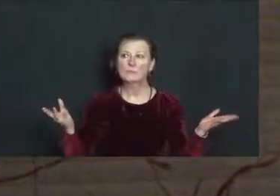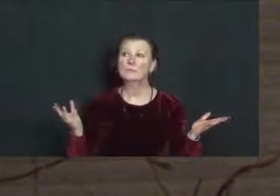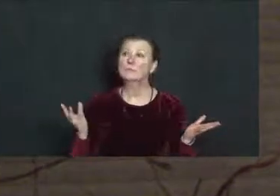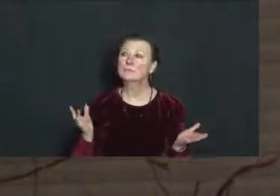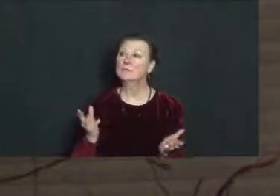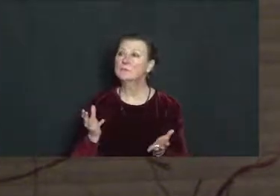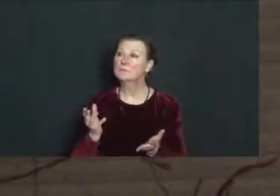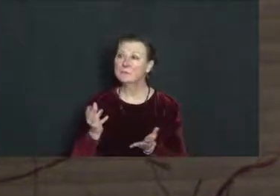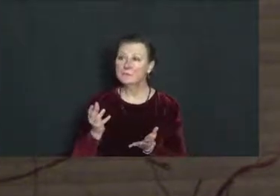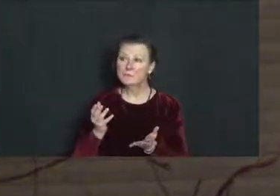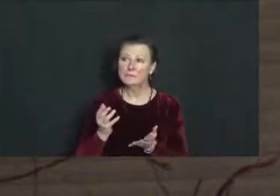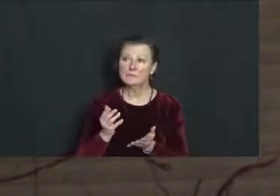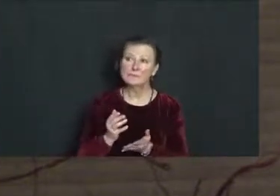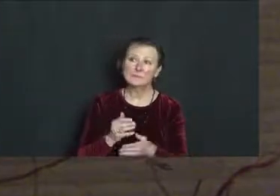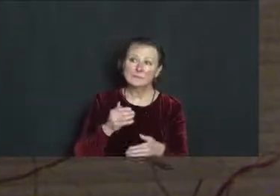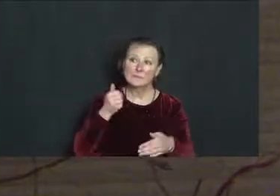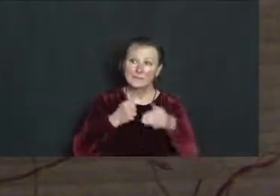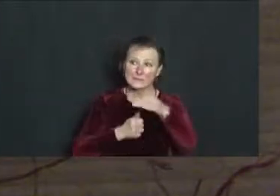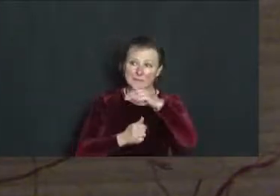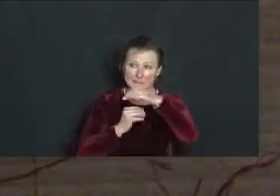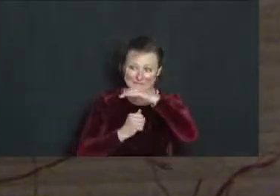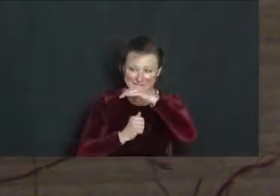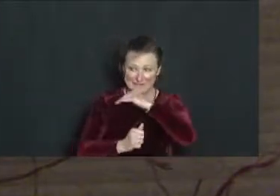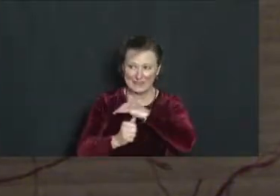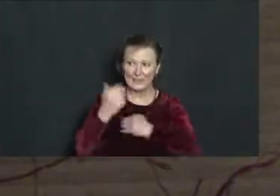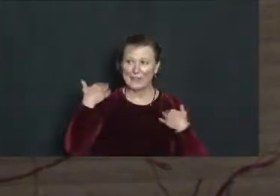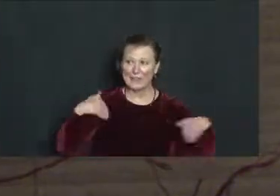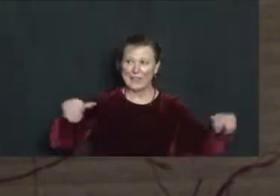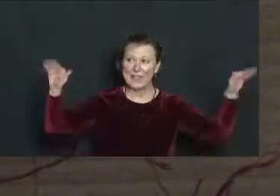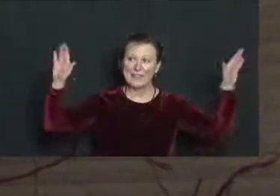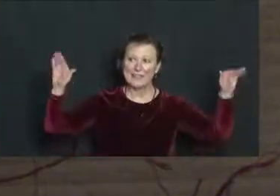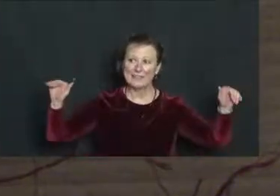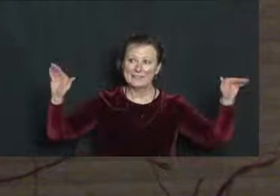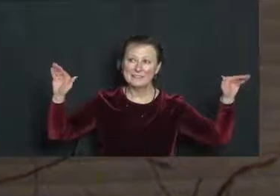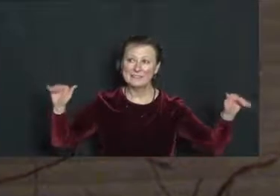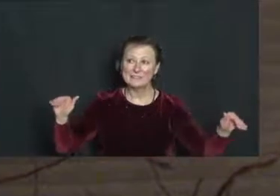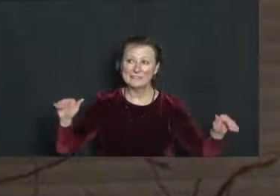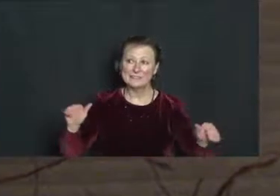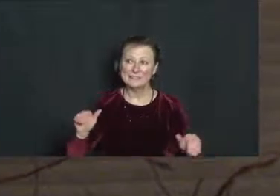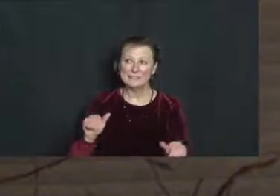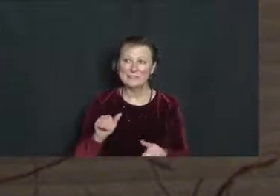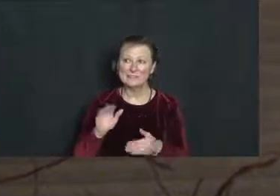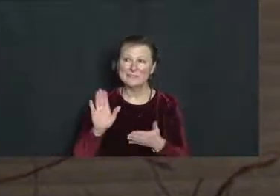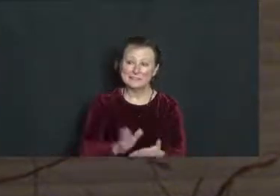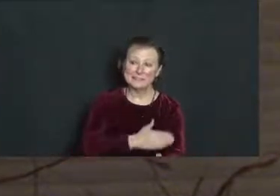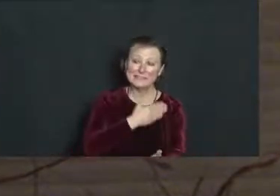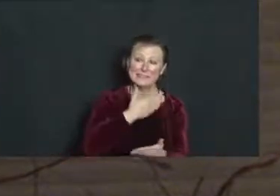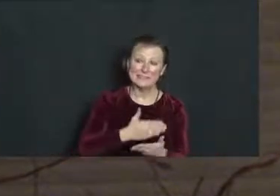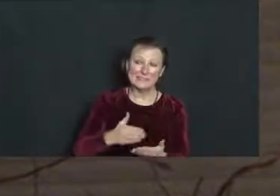we 'neath the angel strain have rolled